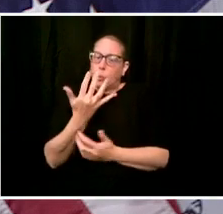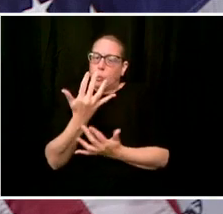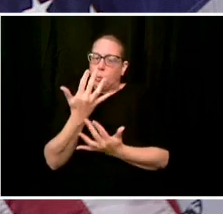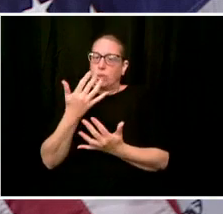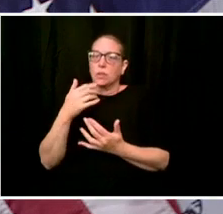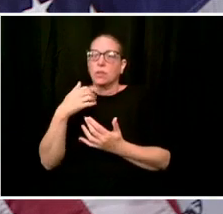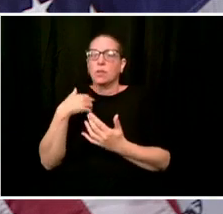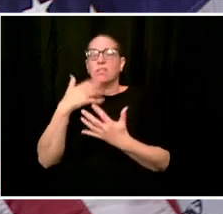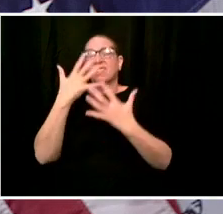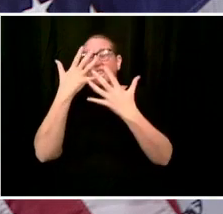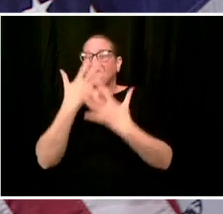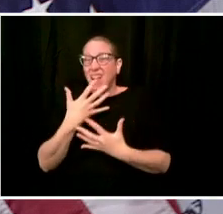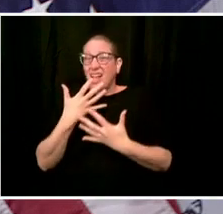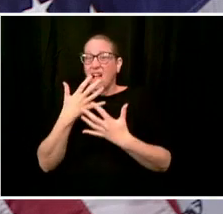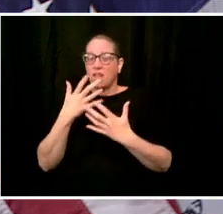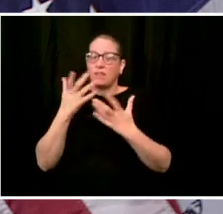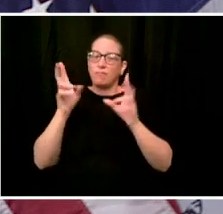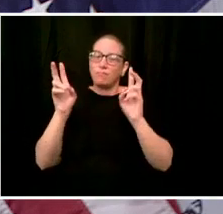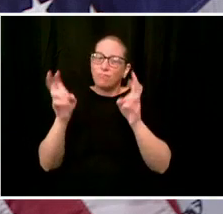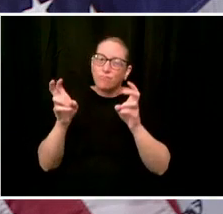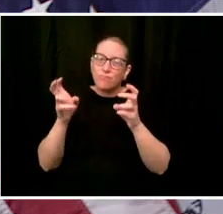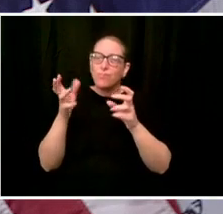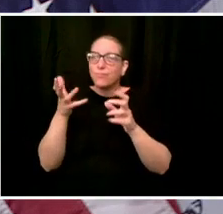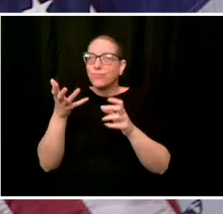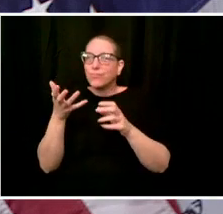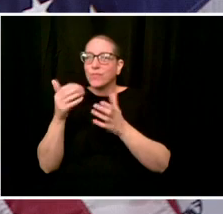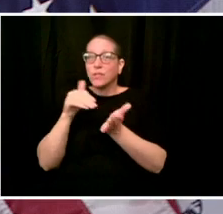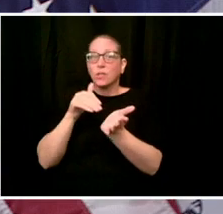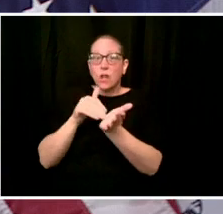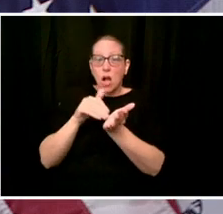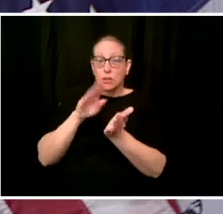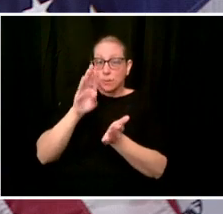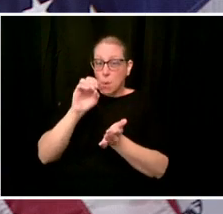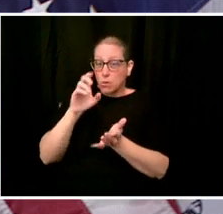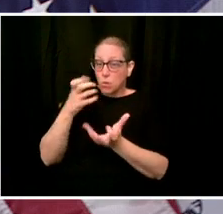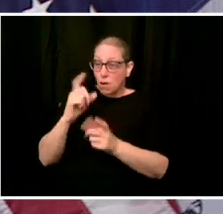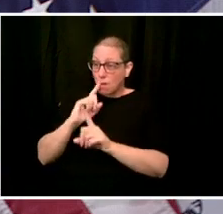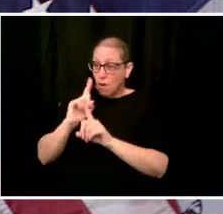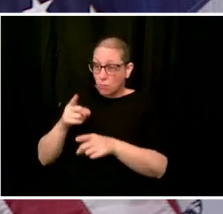speak to how and when that information is going to be put out?